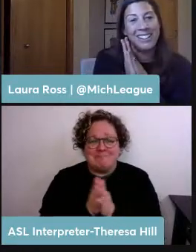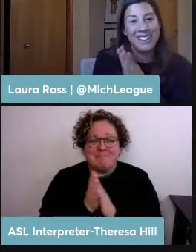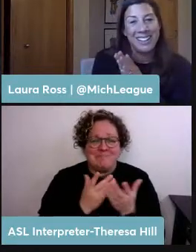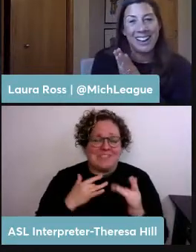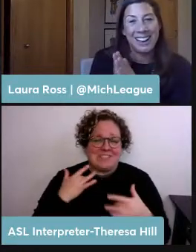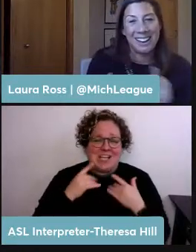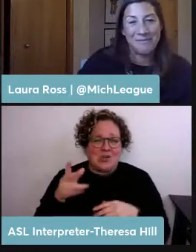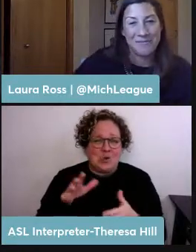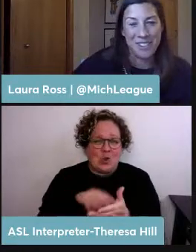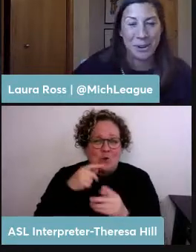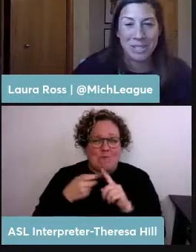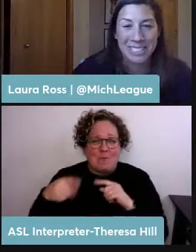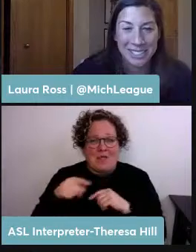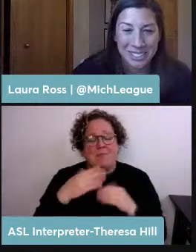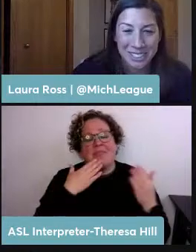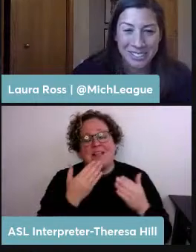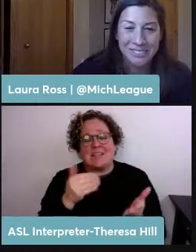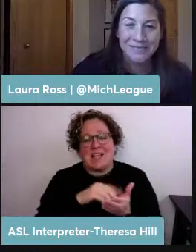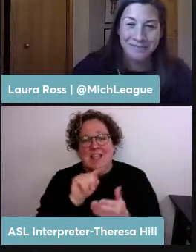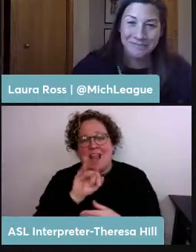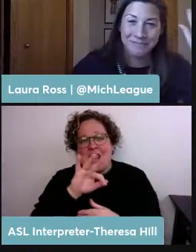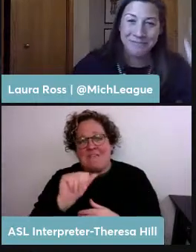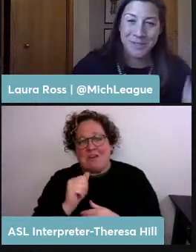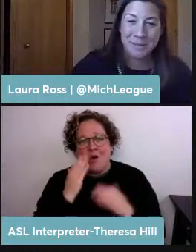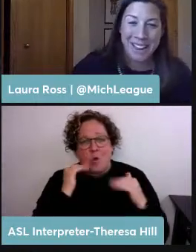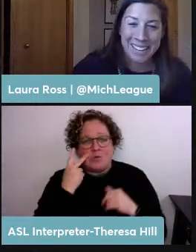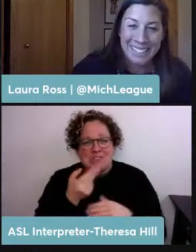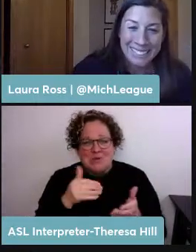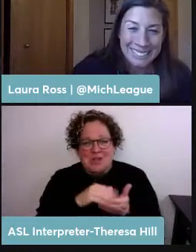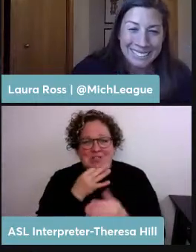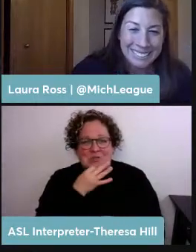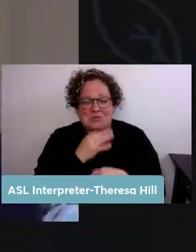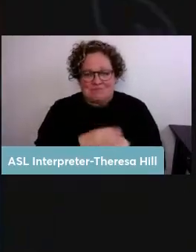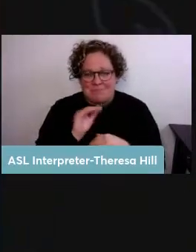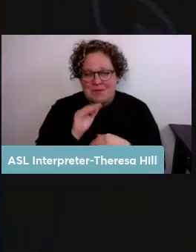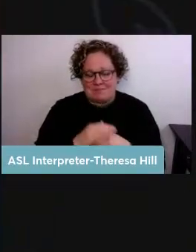Taifa. Thank you. We hope to see you soon. Thanks. Bye-bye. Bye-bye.